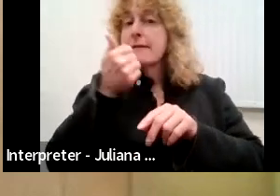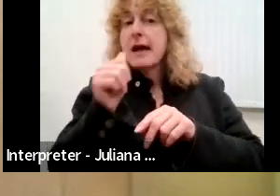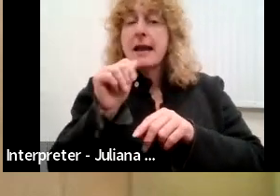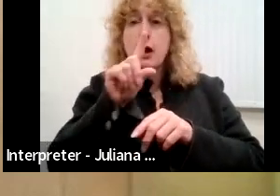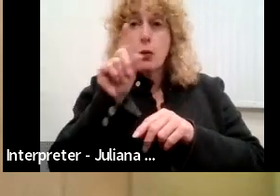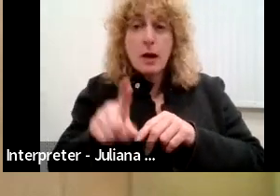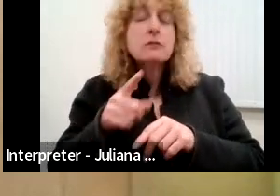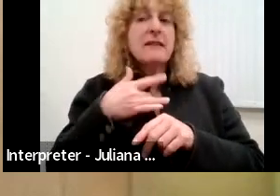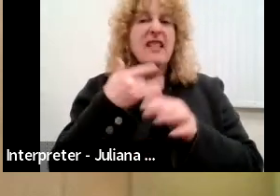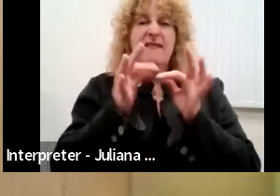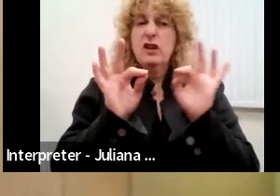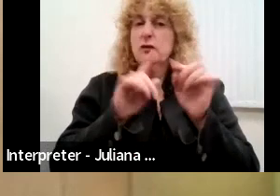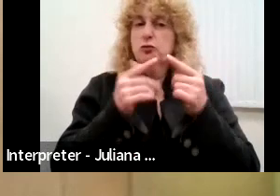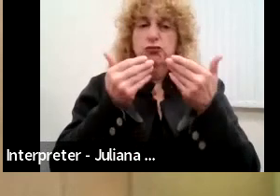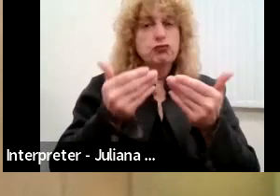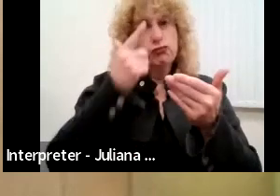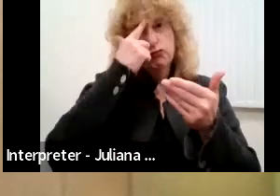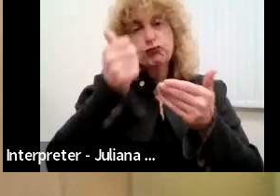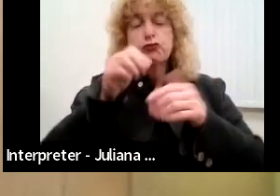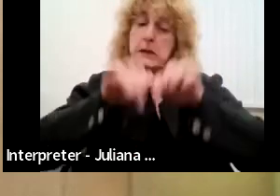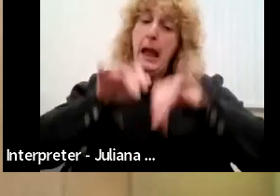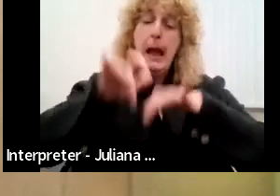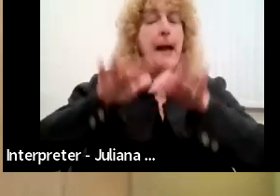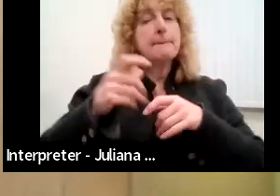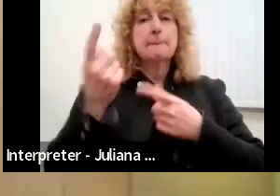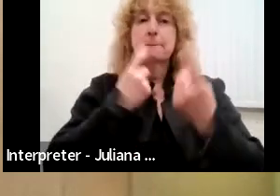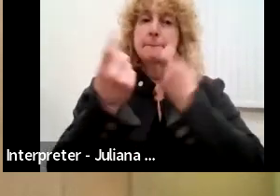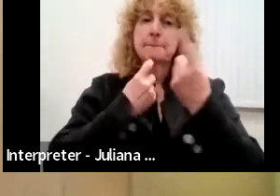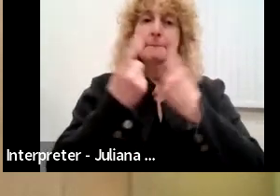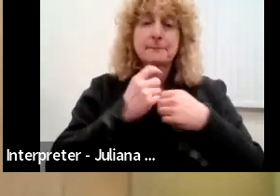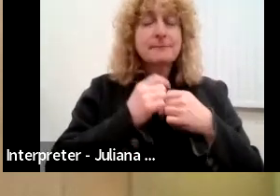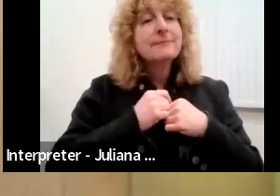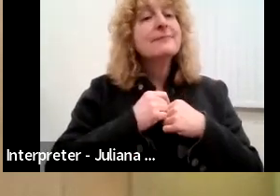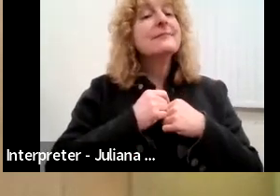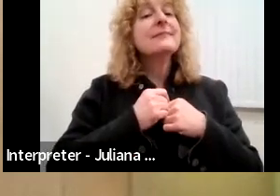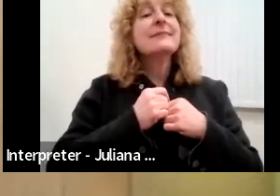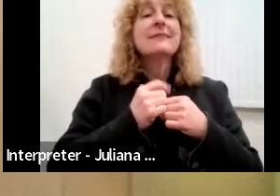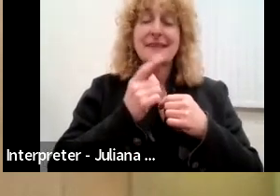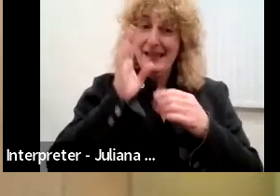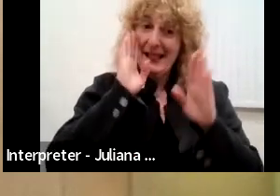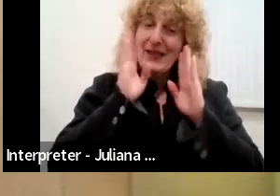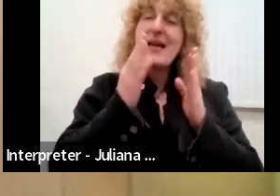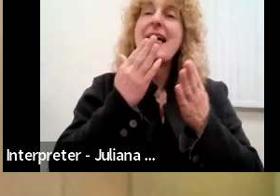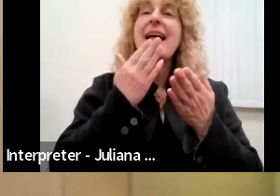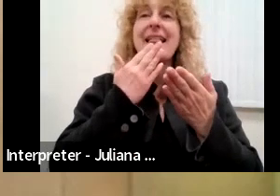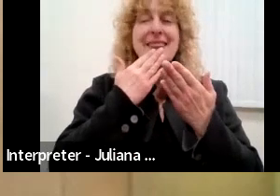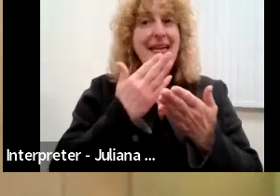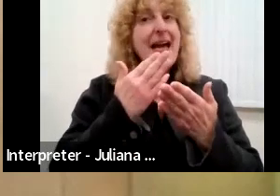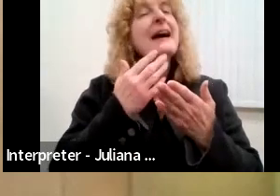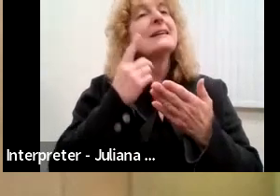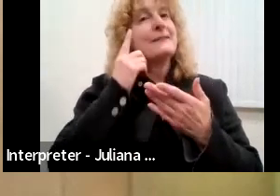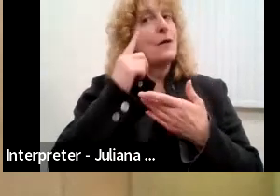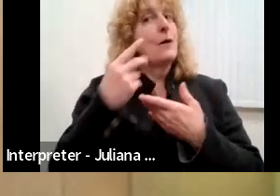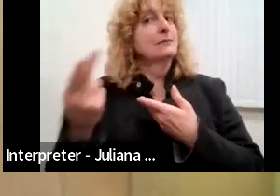feel free to type in the chat. Hello. Sarah, thanks for filling in today. Thanks for chatting. I'll do my best. You're